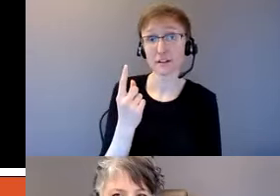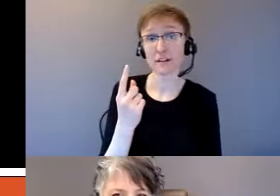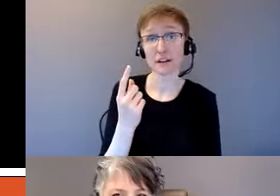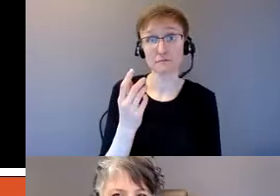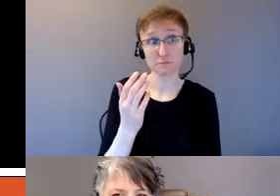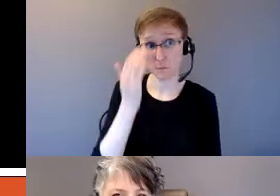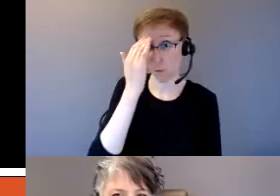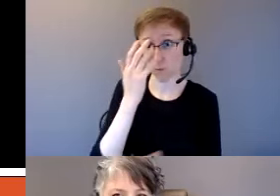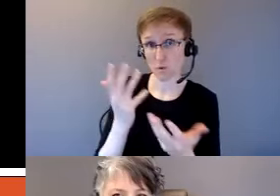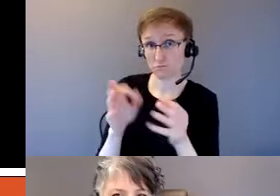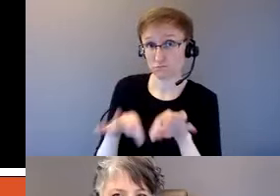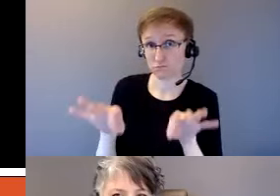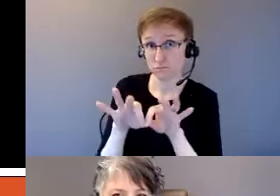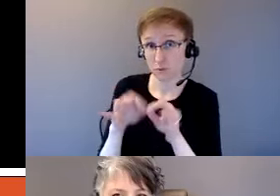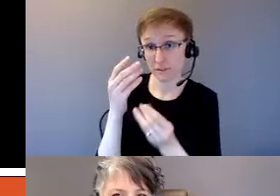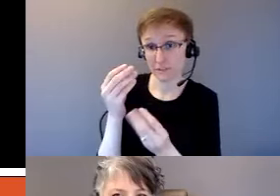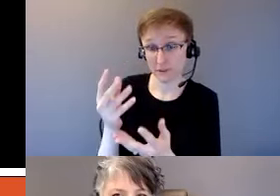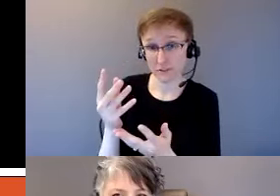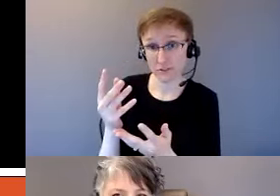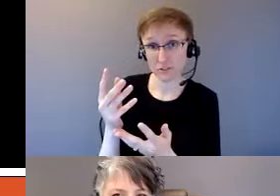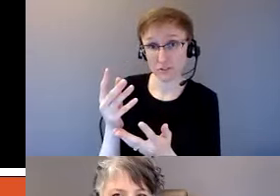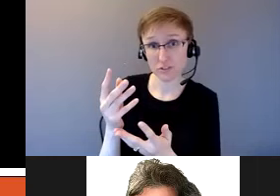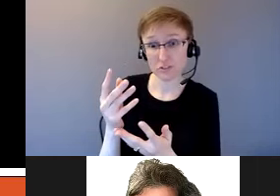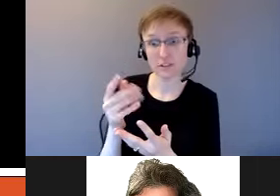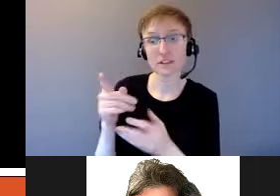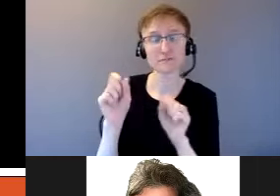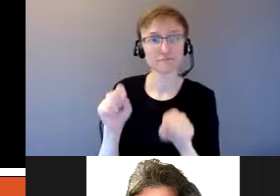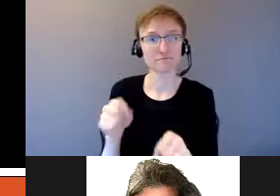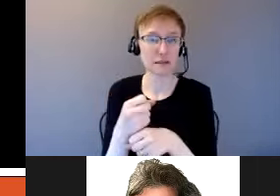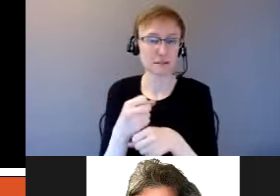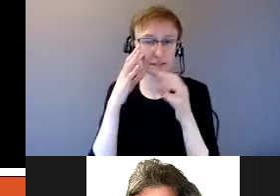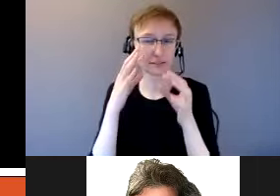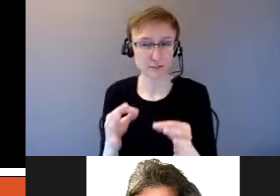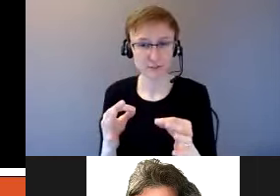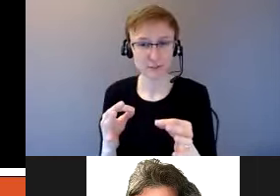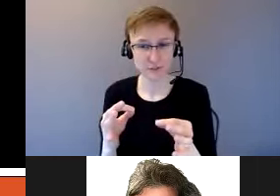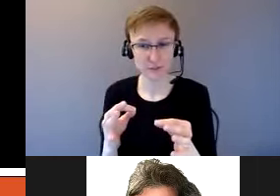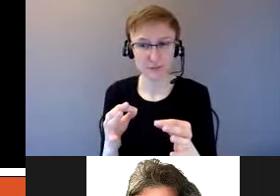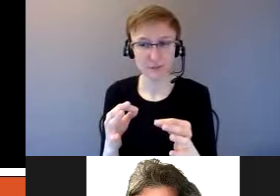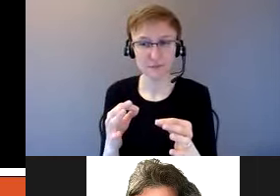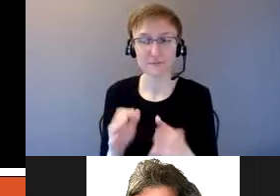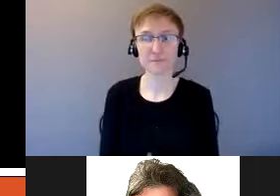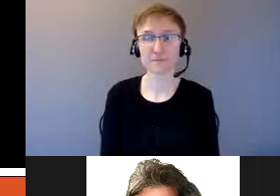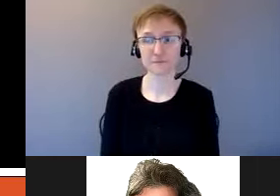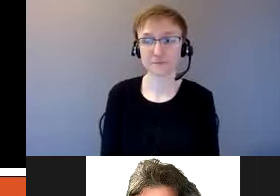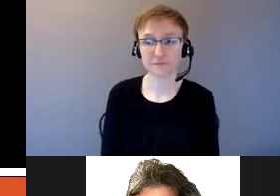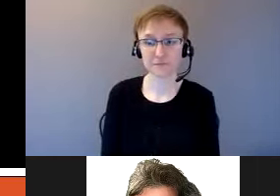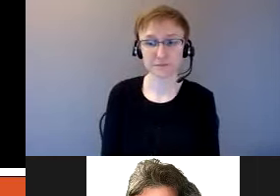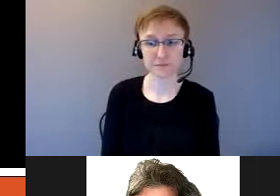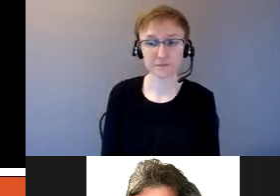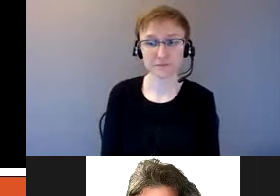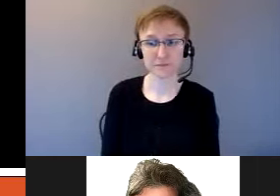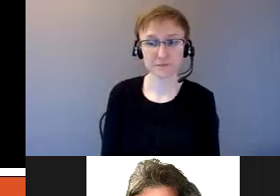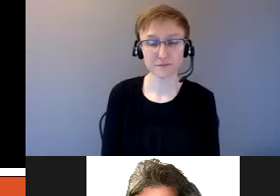relevant information to be able to make the decision on behalf of the patient. And the